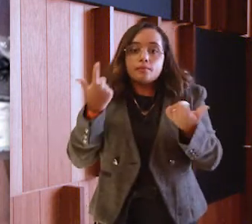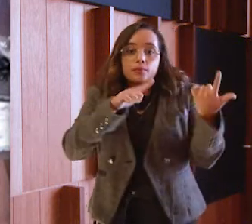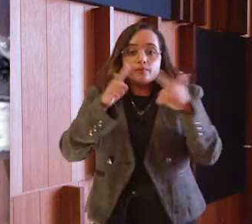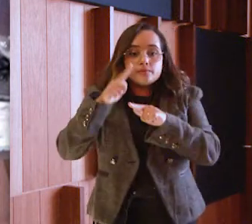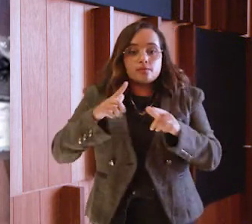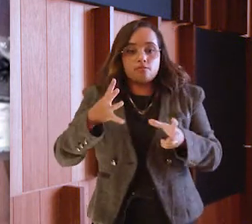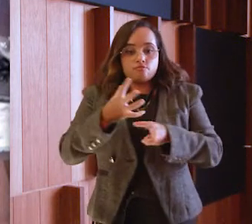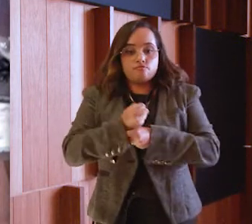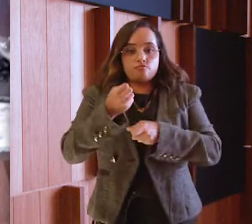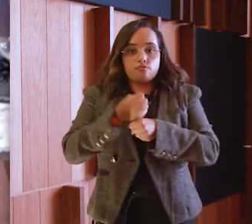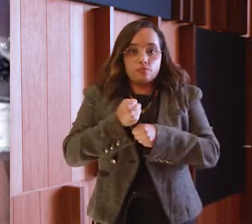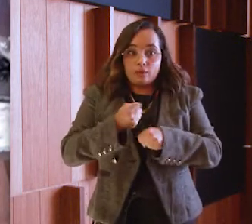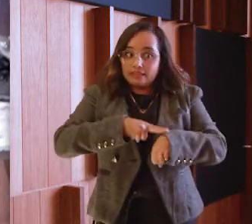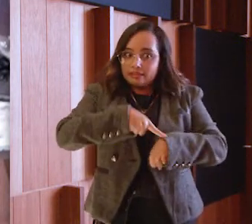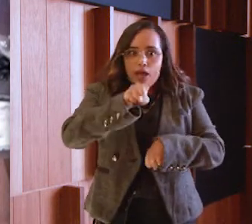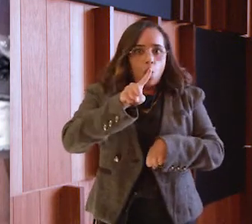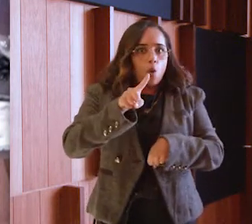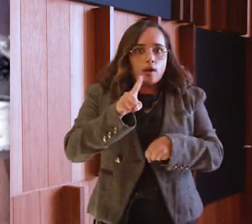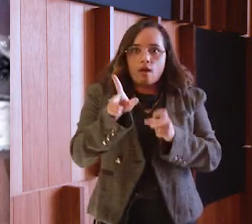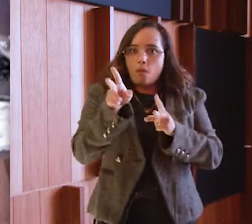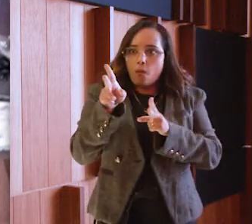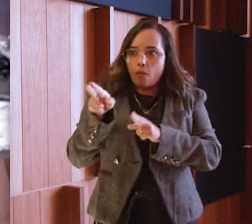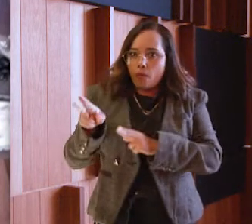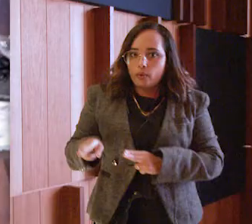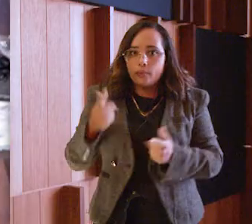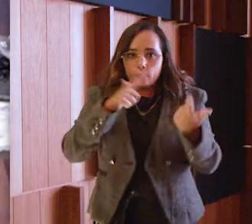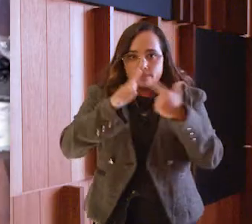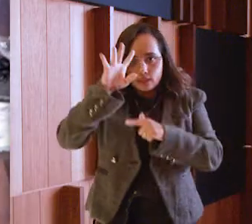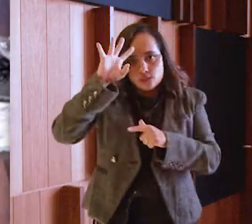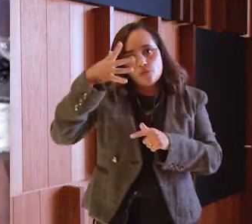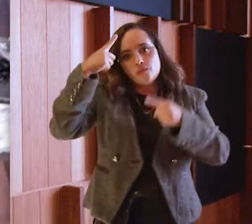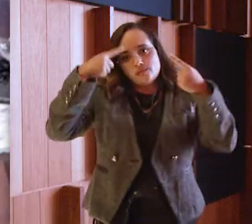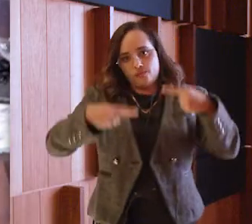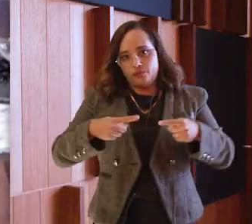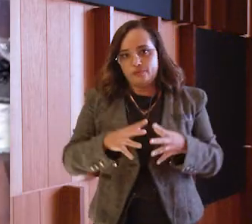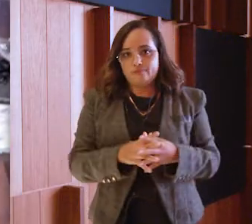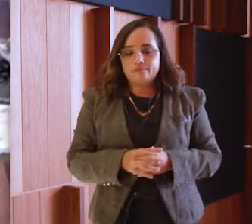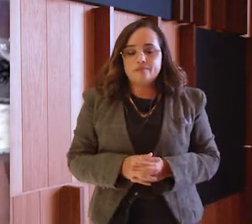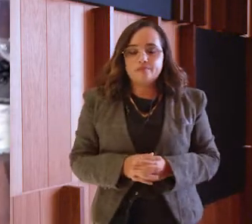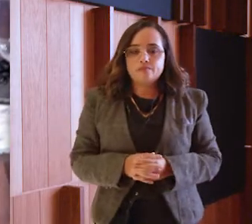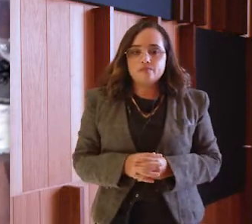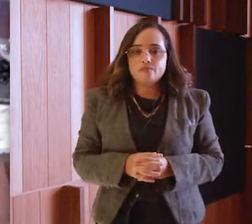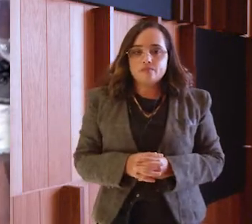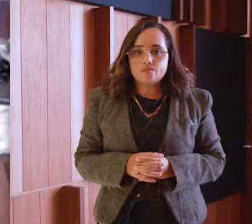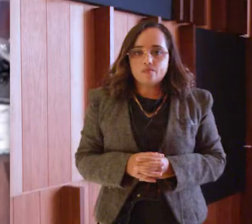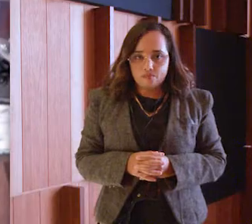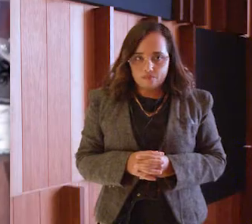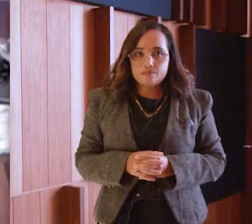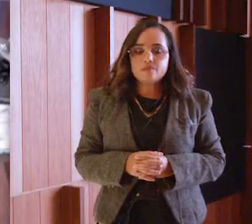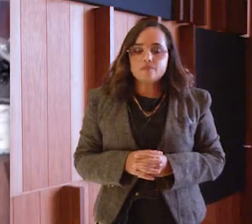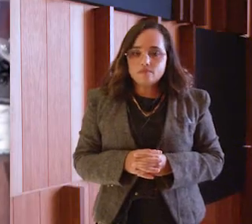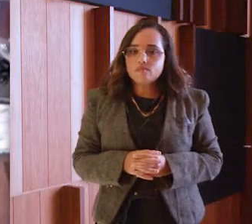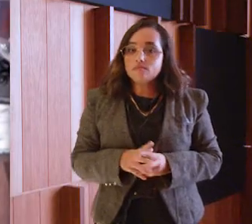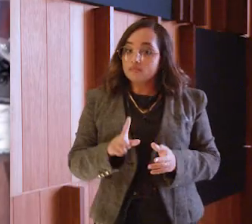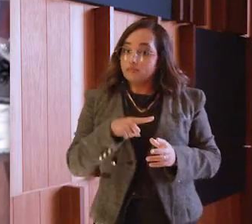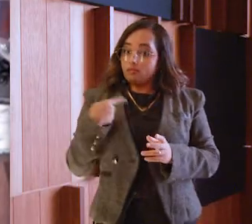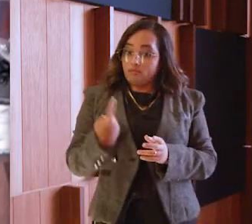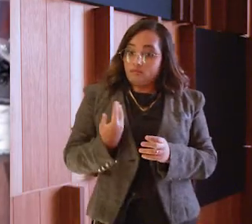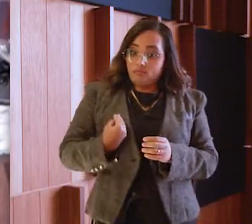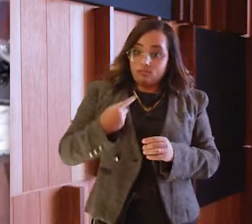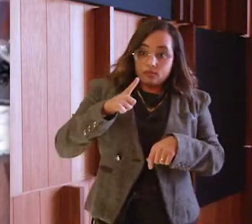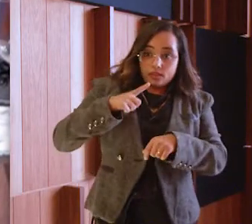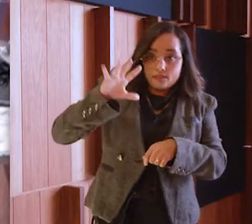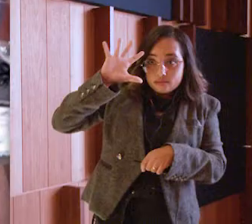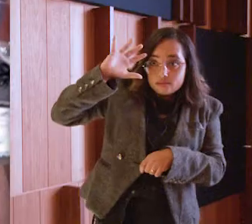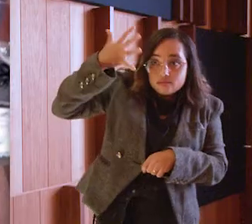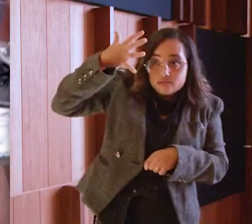this. AI, operational transfer pricing, will help, but it's not going to solve everything, right? We need the ruled